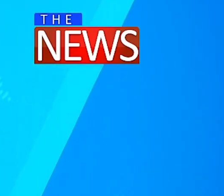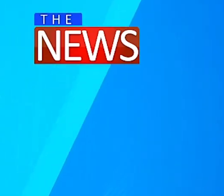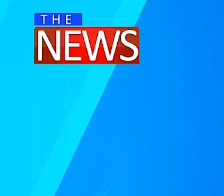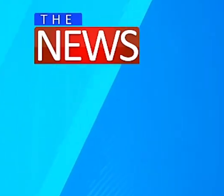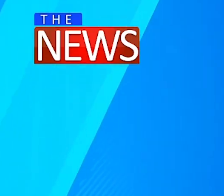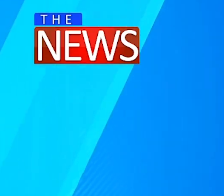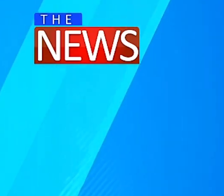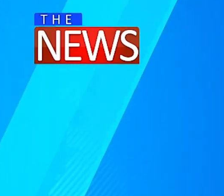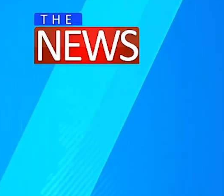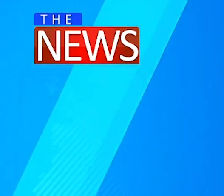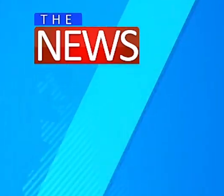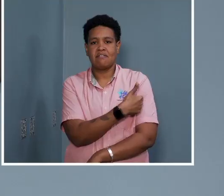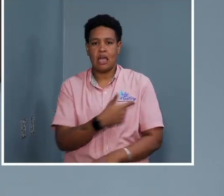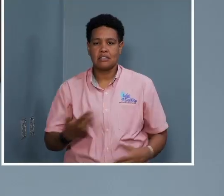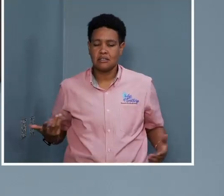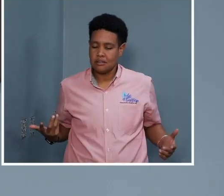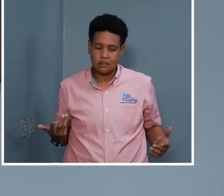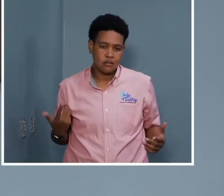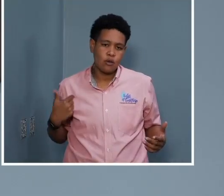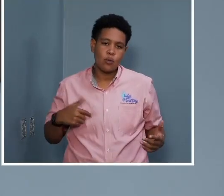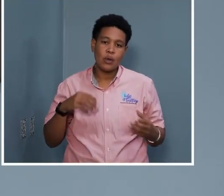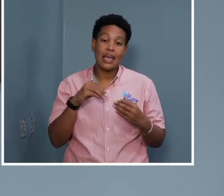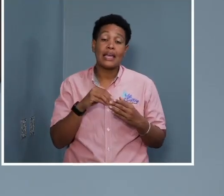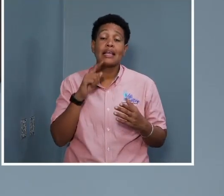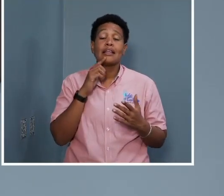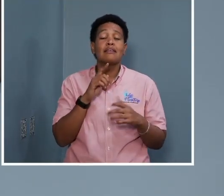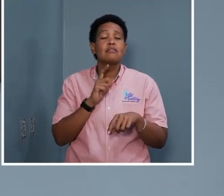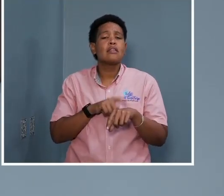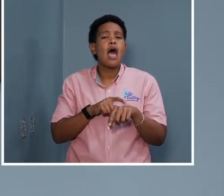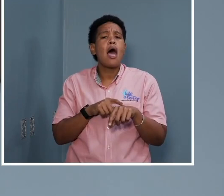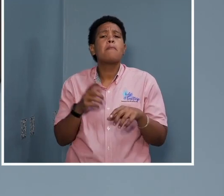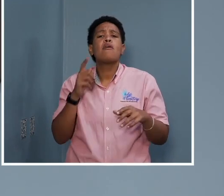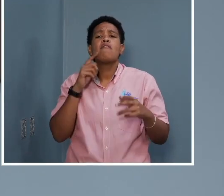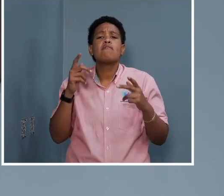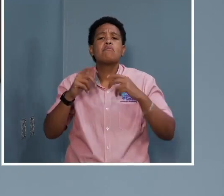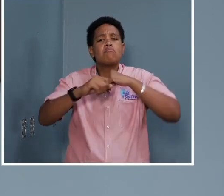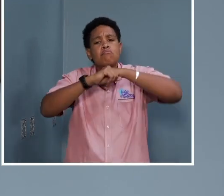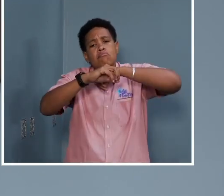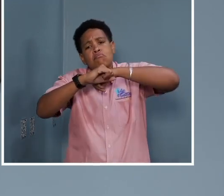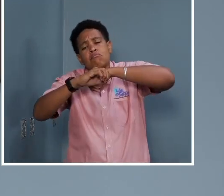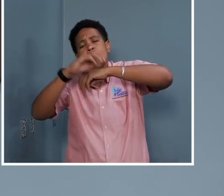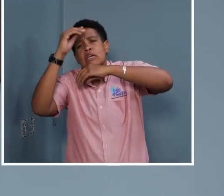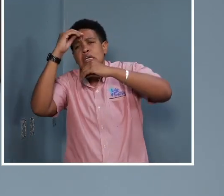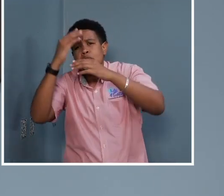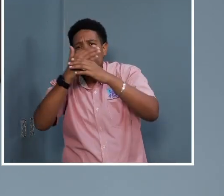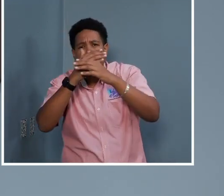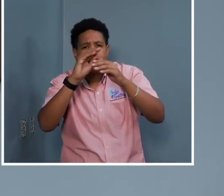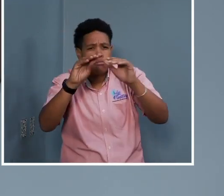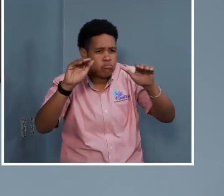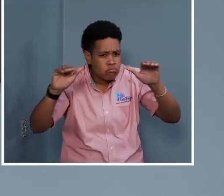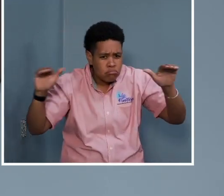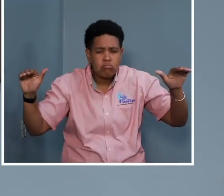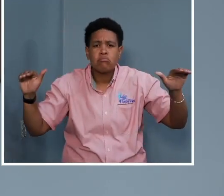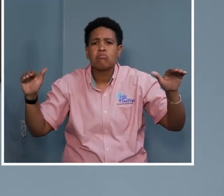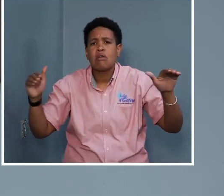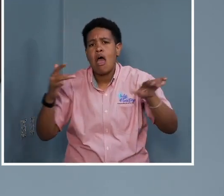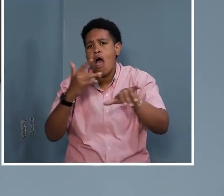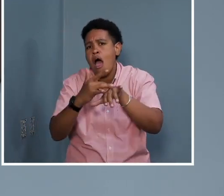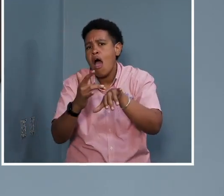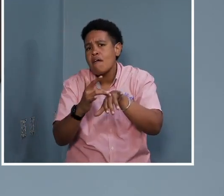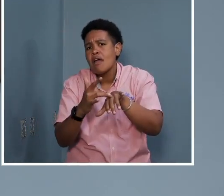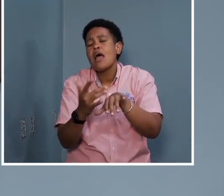Jamaica House on Monday. We are in the phase of public education, getting